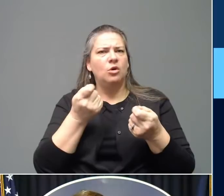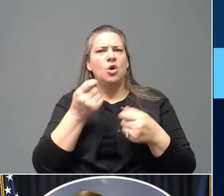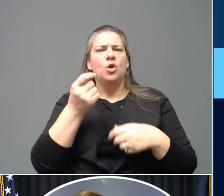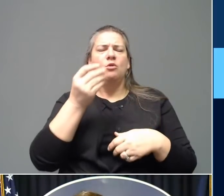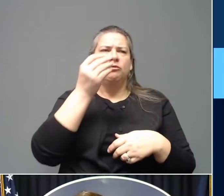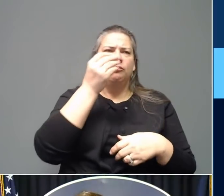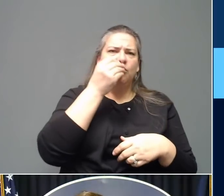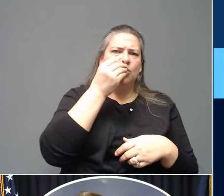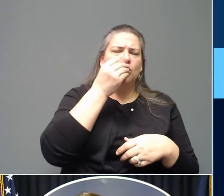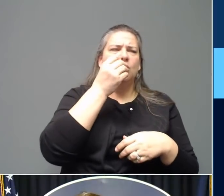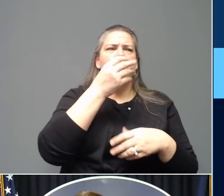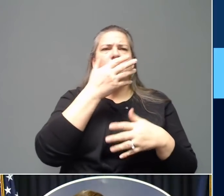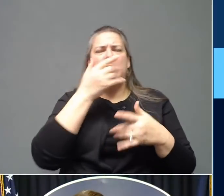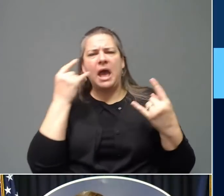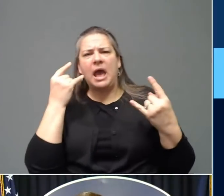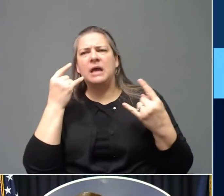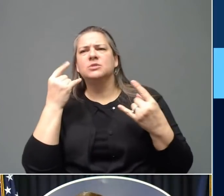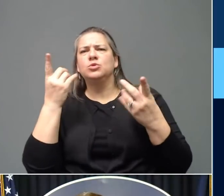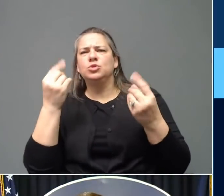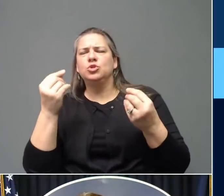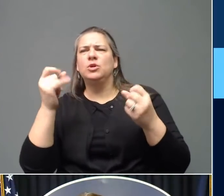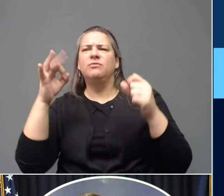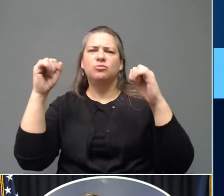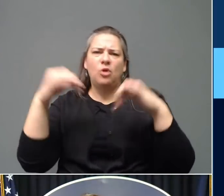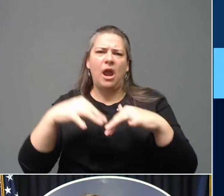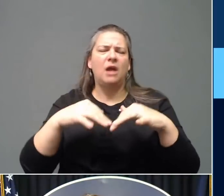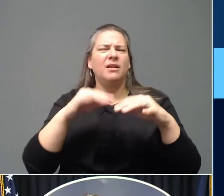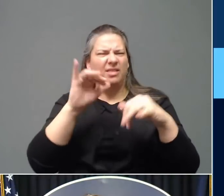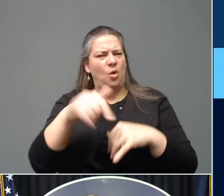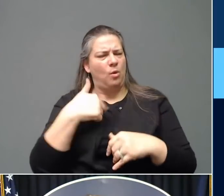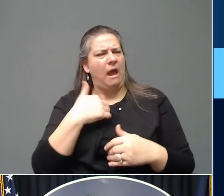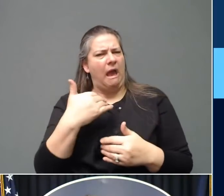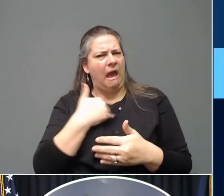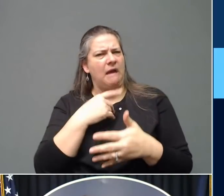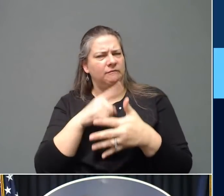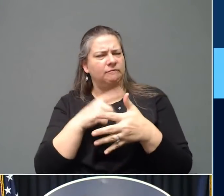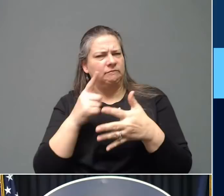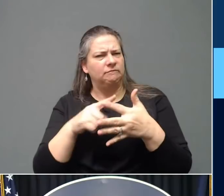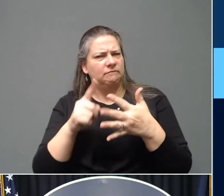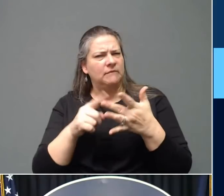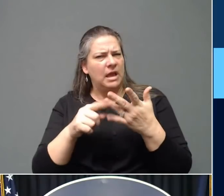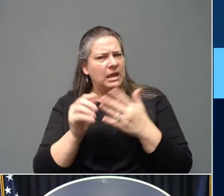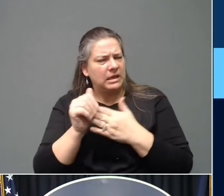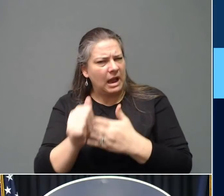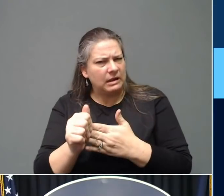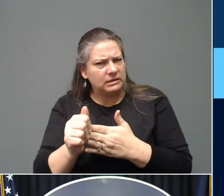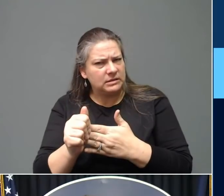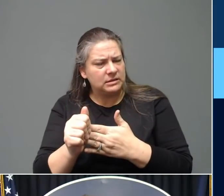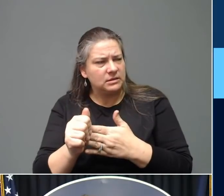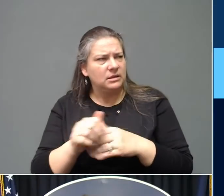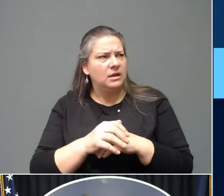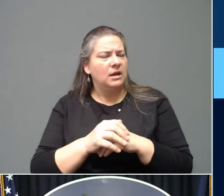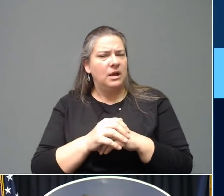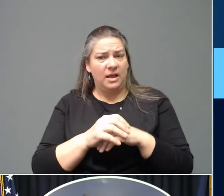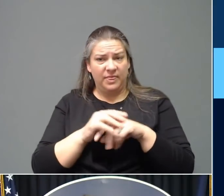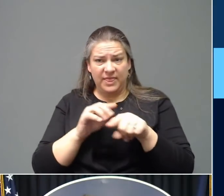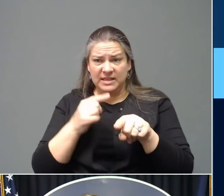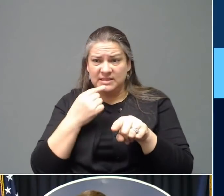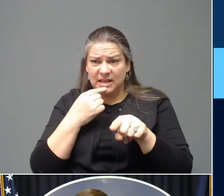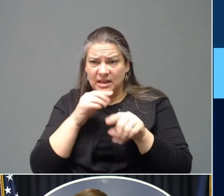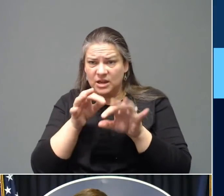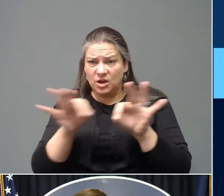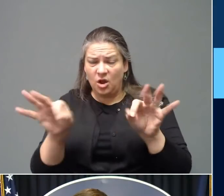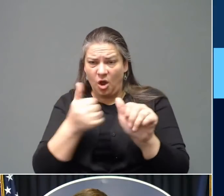masking. This then creates the gatherings. This says that you should avoid